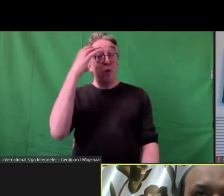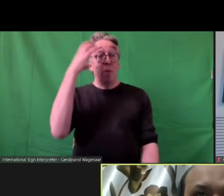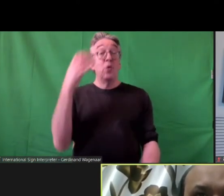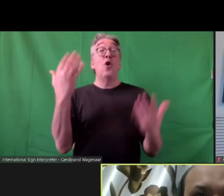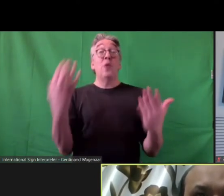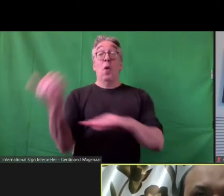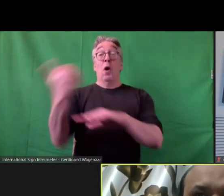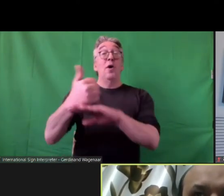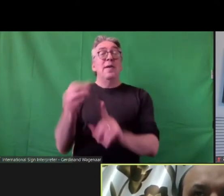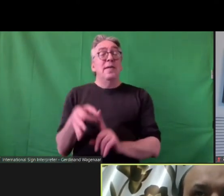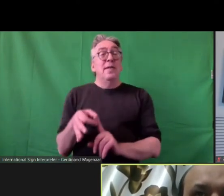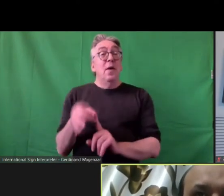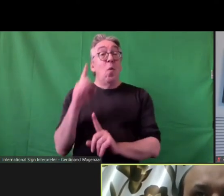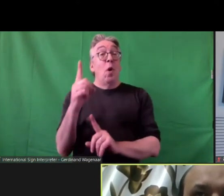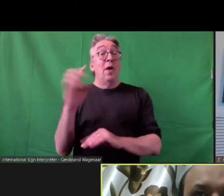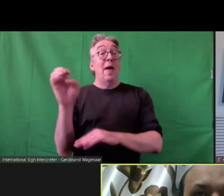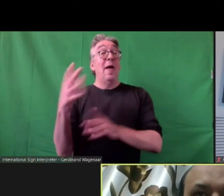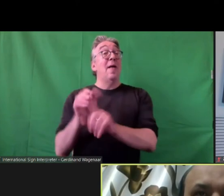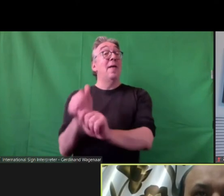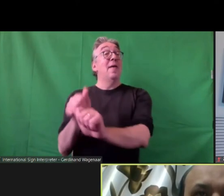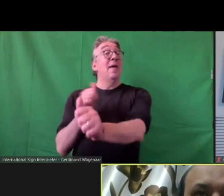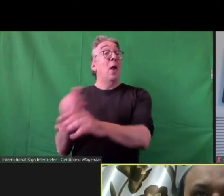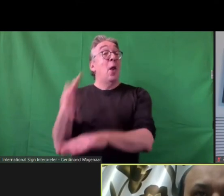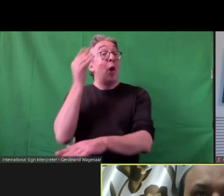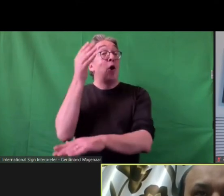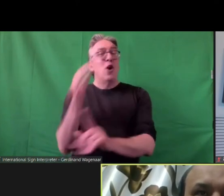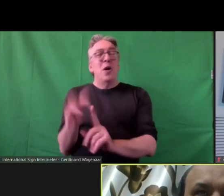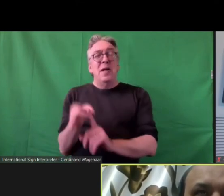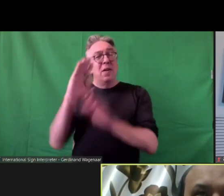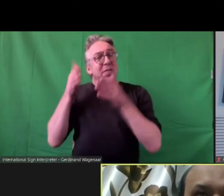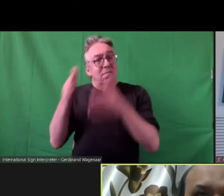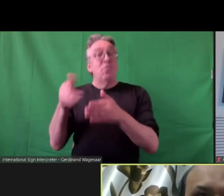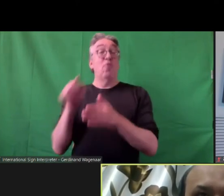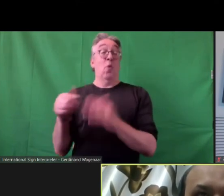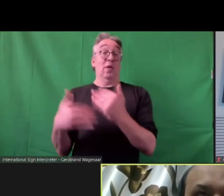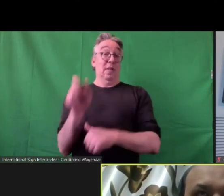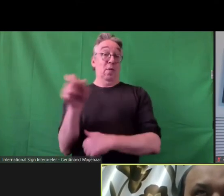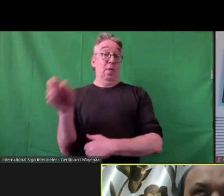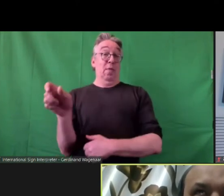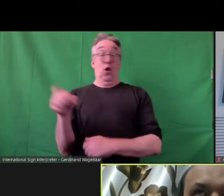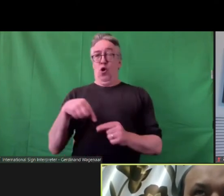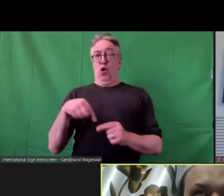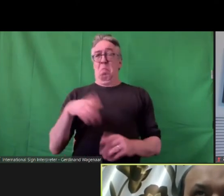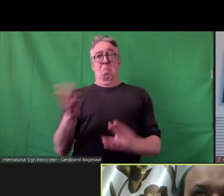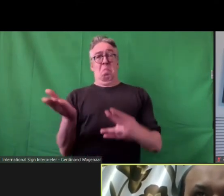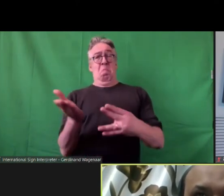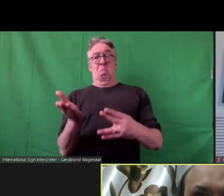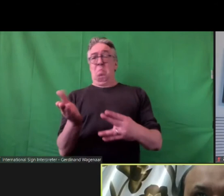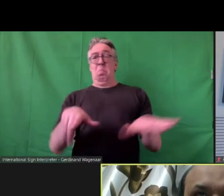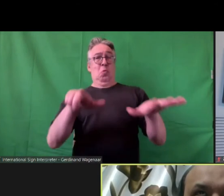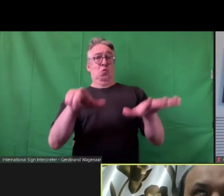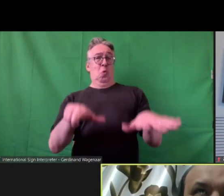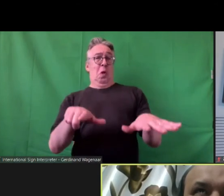with disabilities. We are expecting by mid of this year, we'll get that platform available for the people with